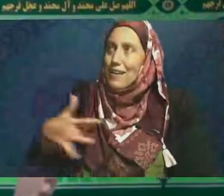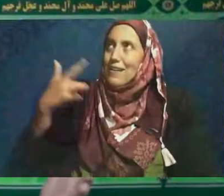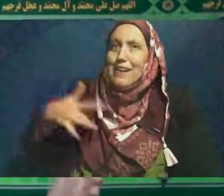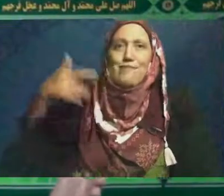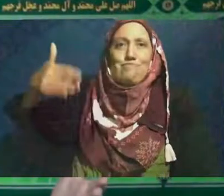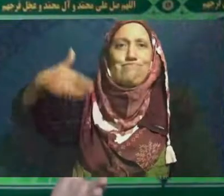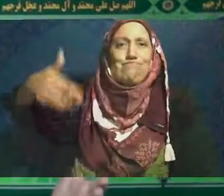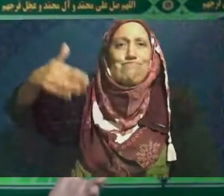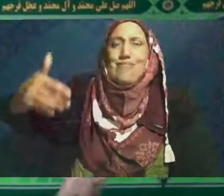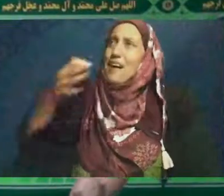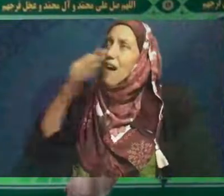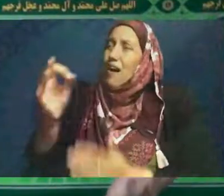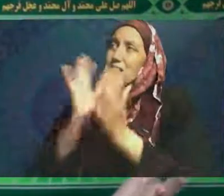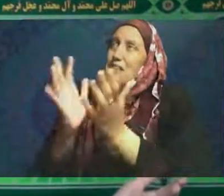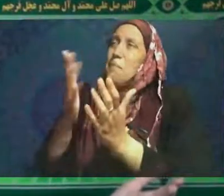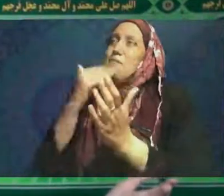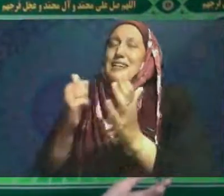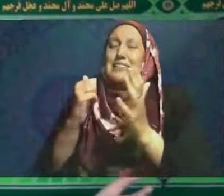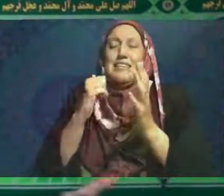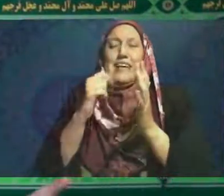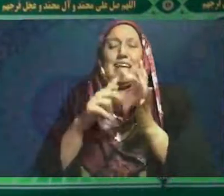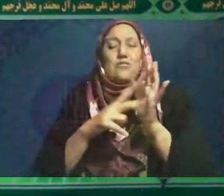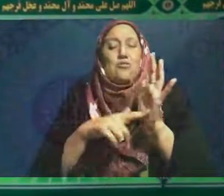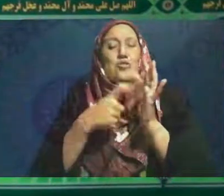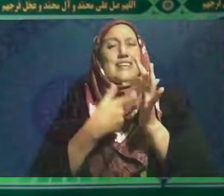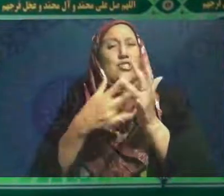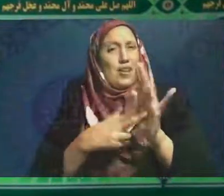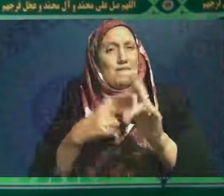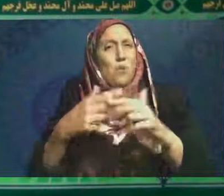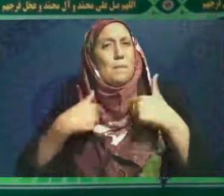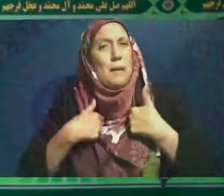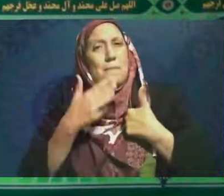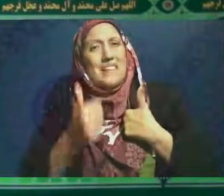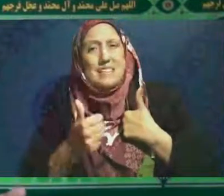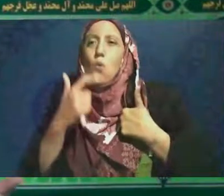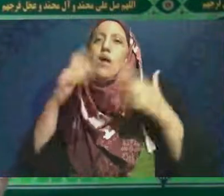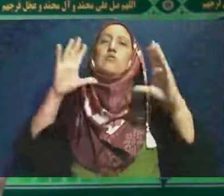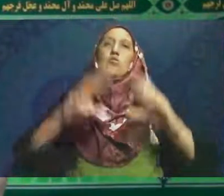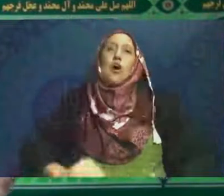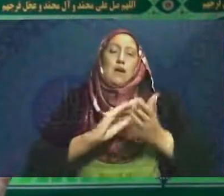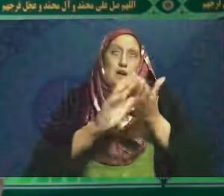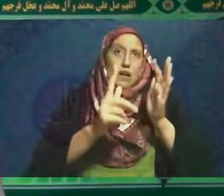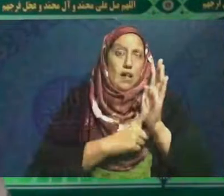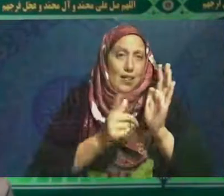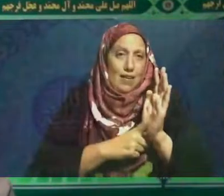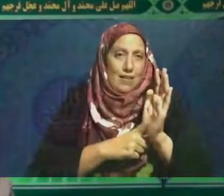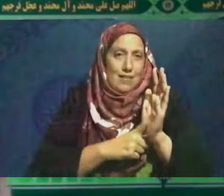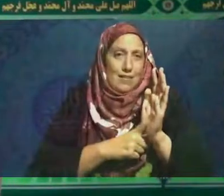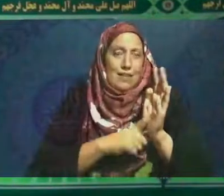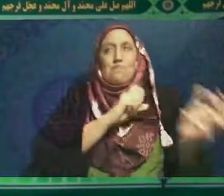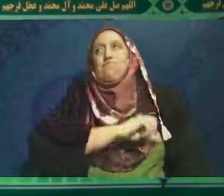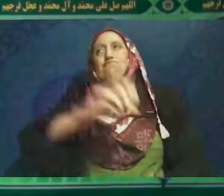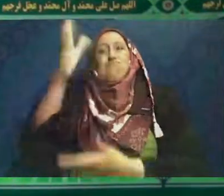in paradise by the grace of God, eternally living in paradise, but in order for your status in paradise to be